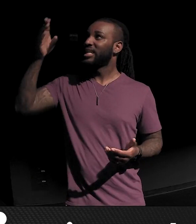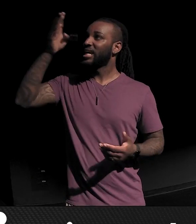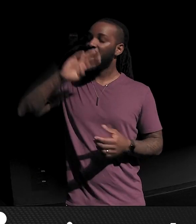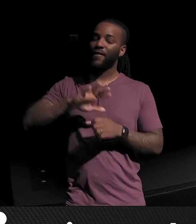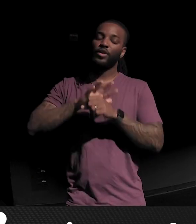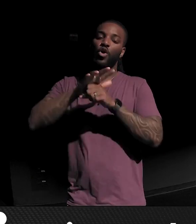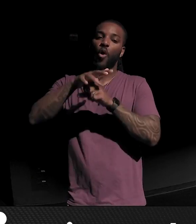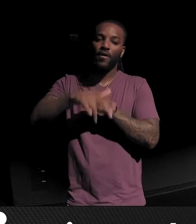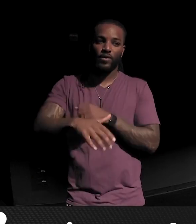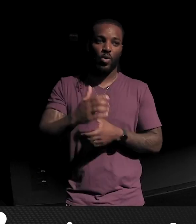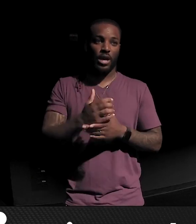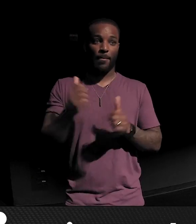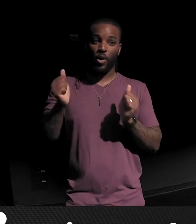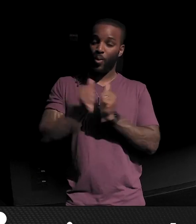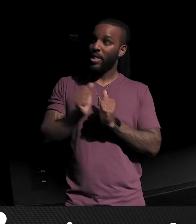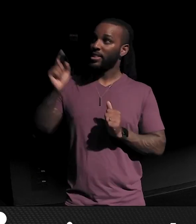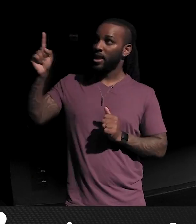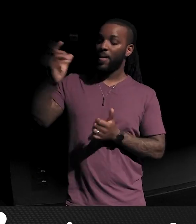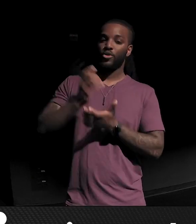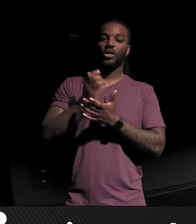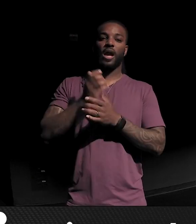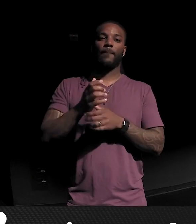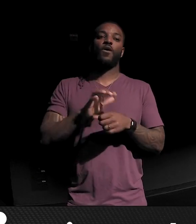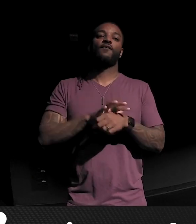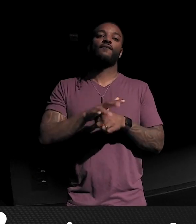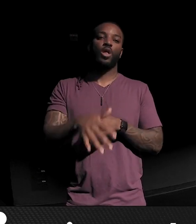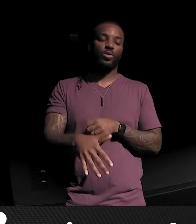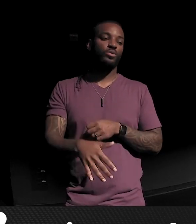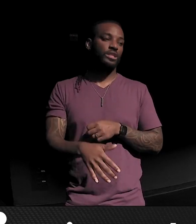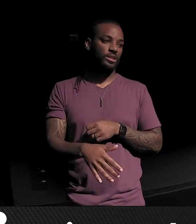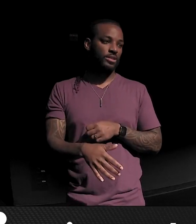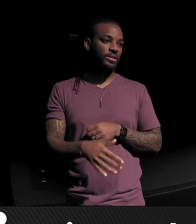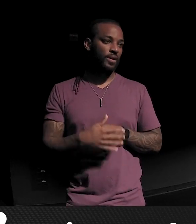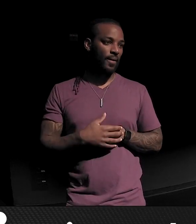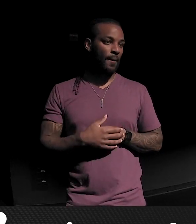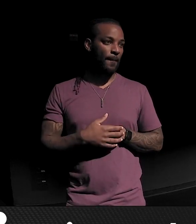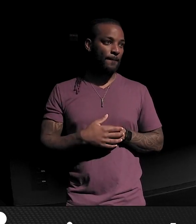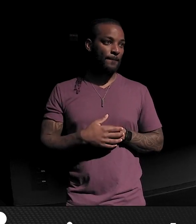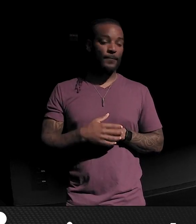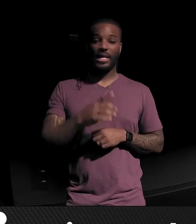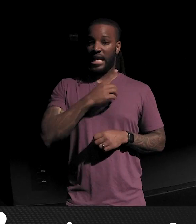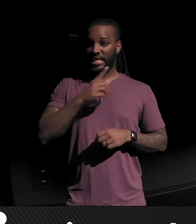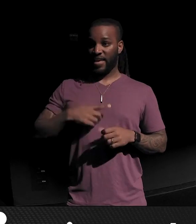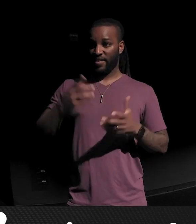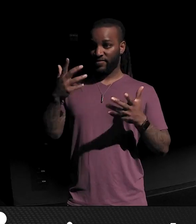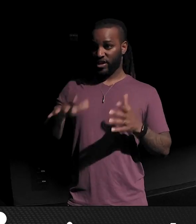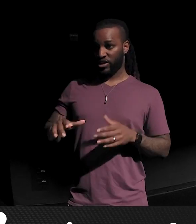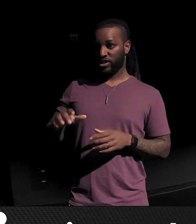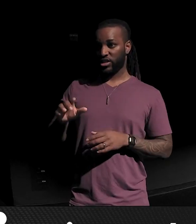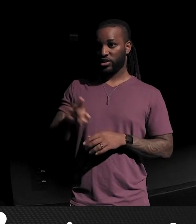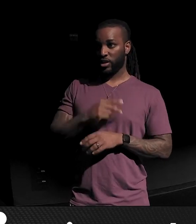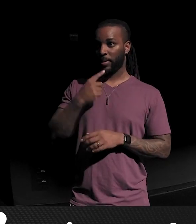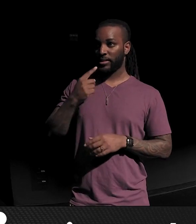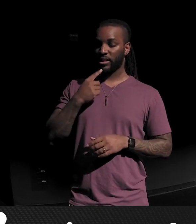cup, and with him, your cup overflows. David finishes this psalm by saying,